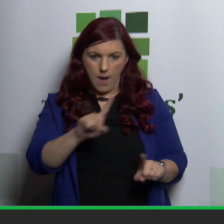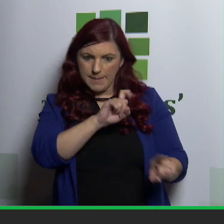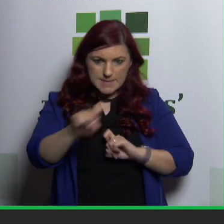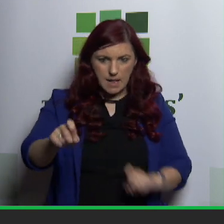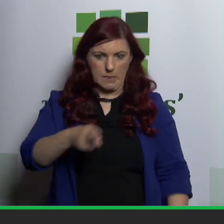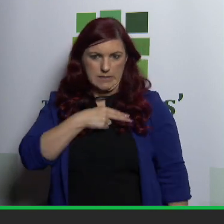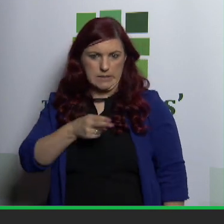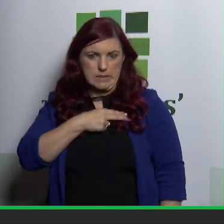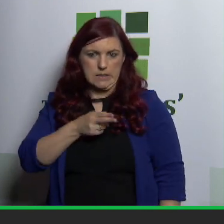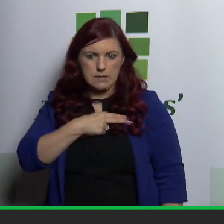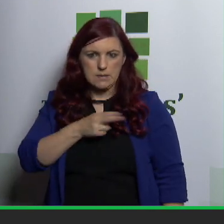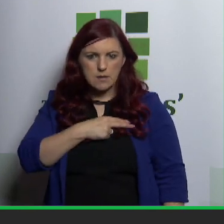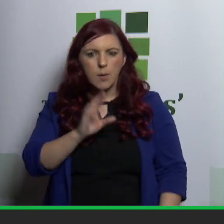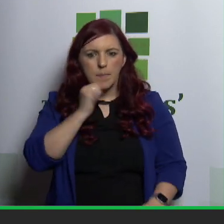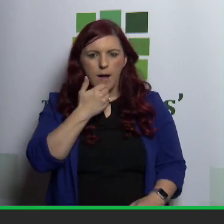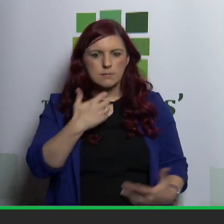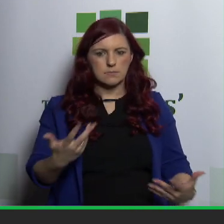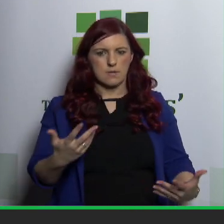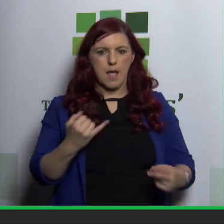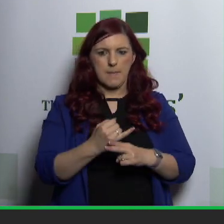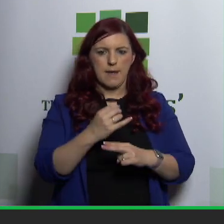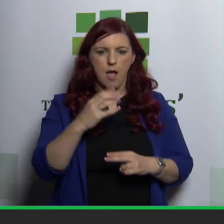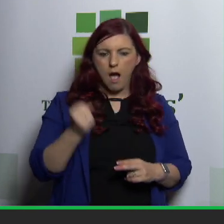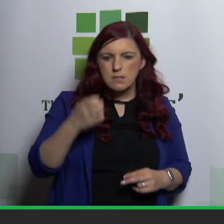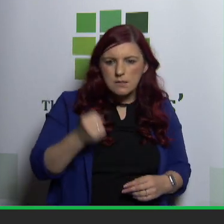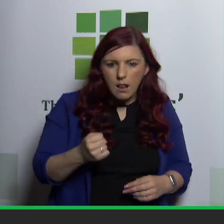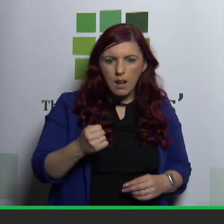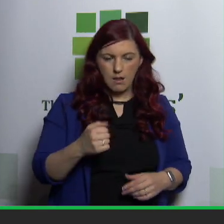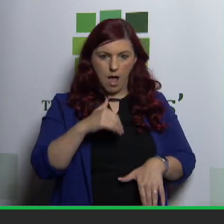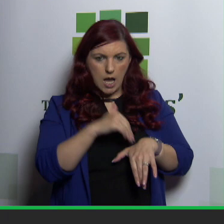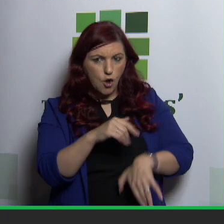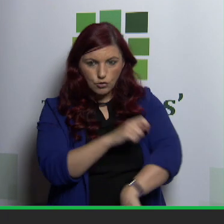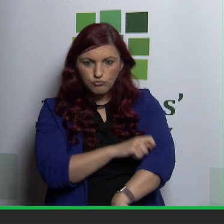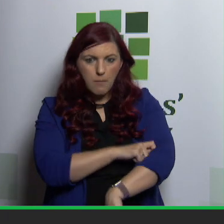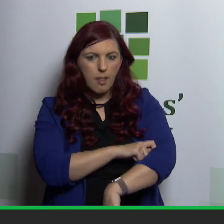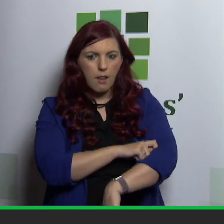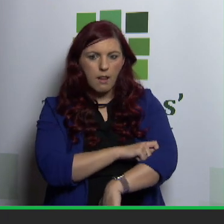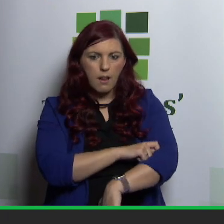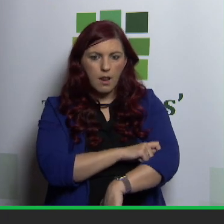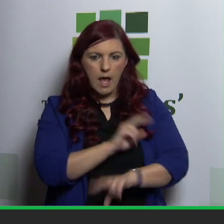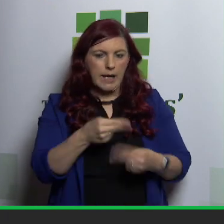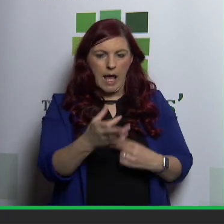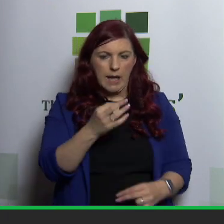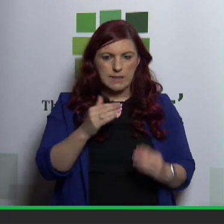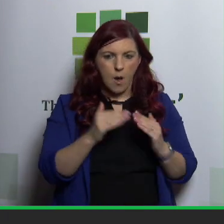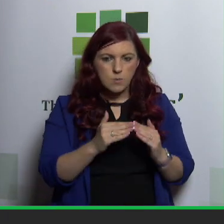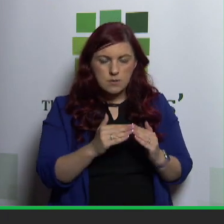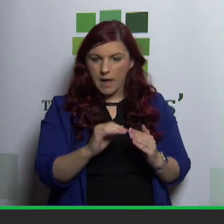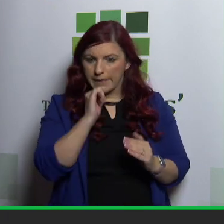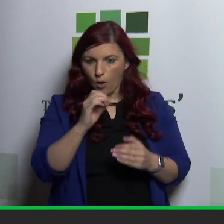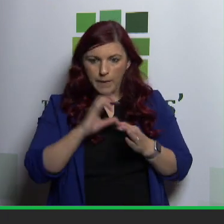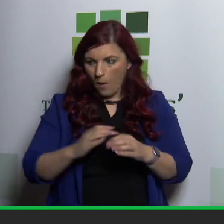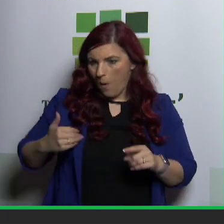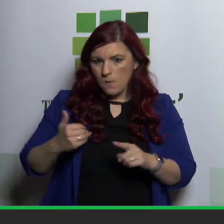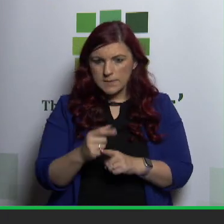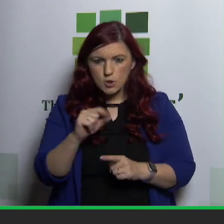stigmatised actually because I'm up in a hostel. I cause no trouble, but yeah, I can't get a house. I'm homeless